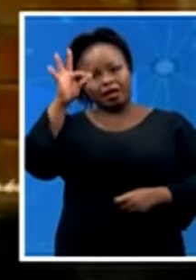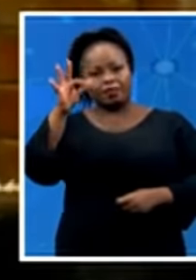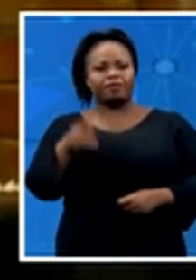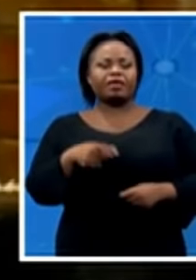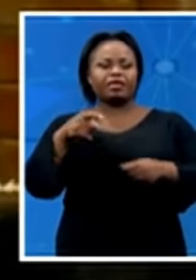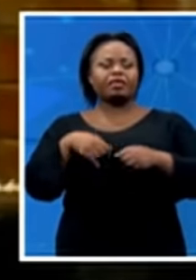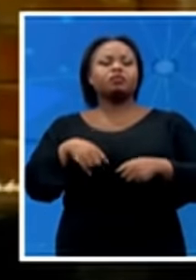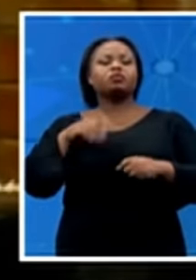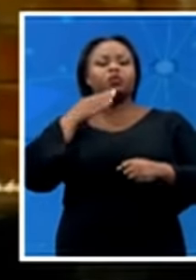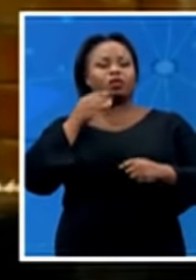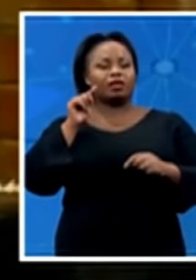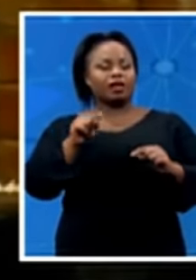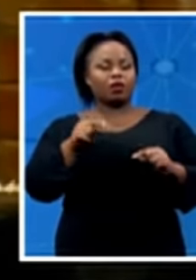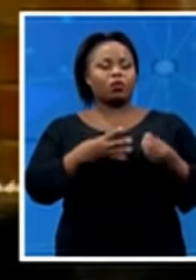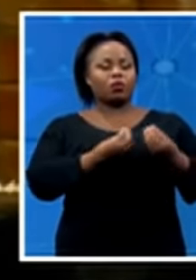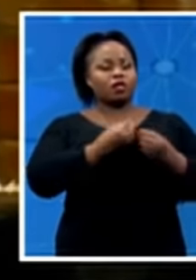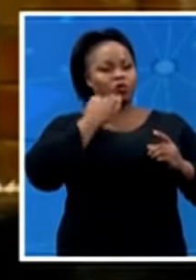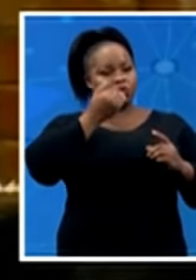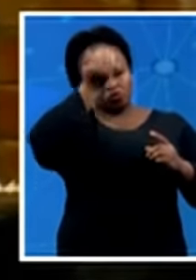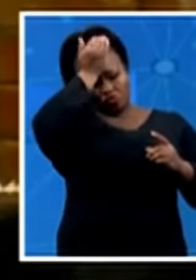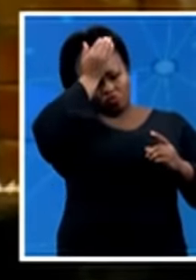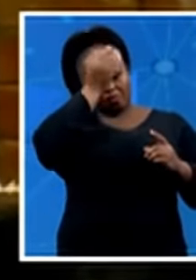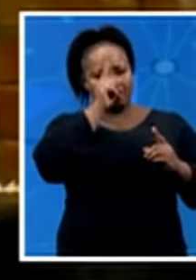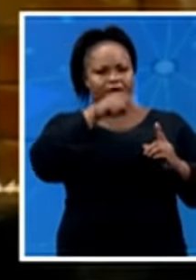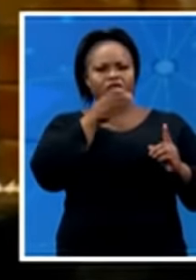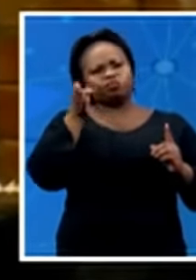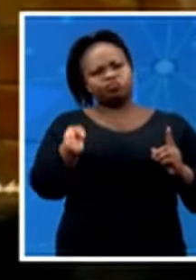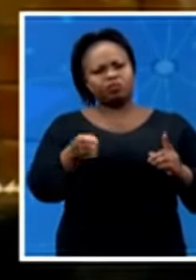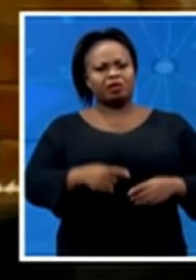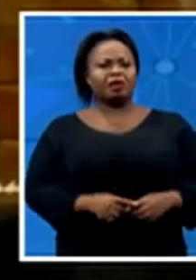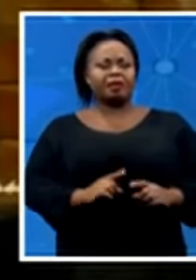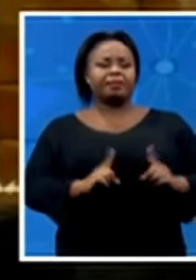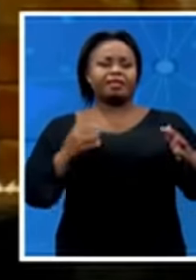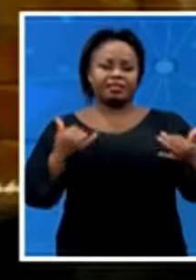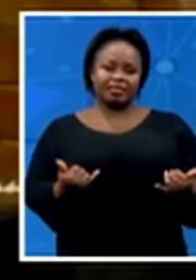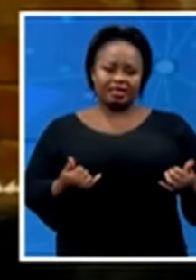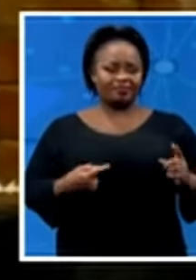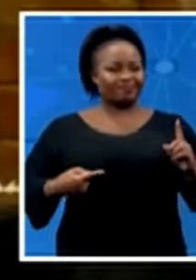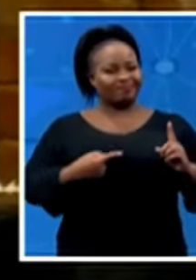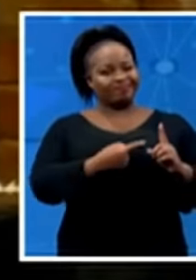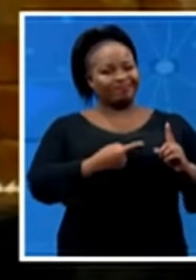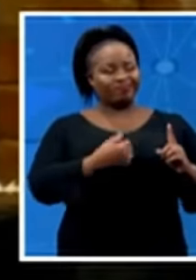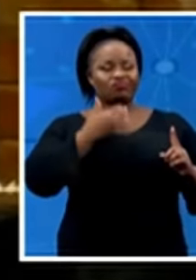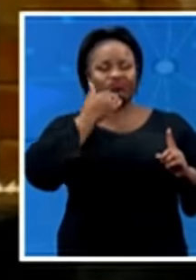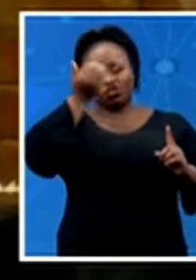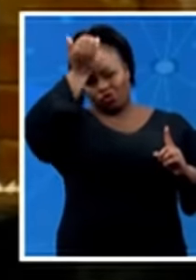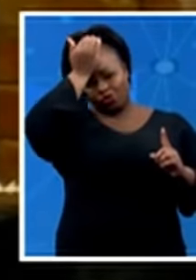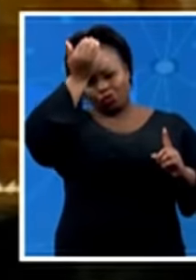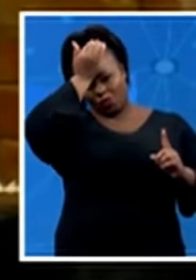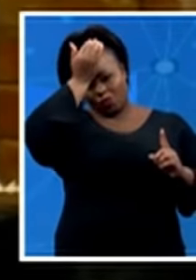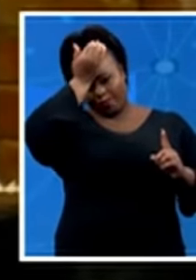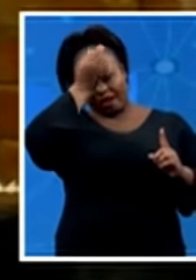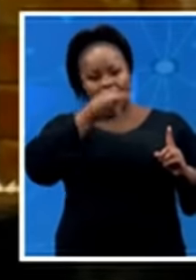Zuma. Mr. Jacob for Mr. Jacob Zuma is sentenced to